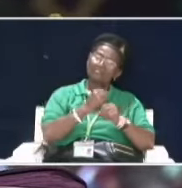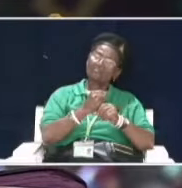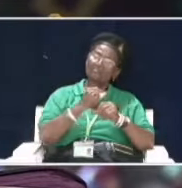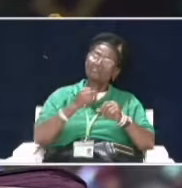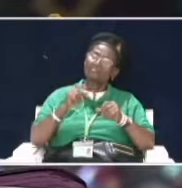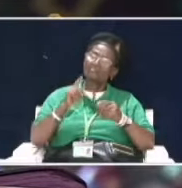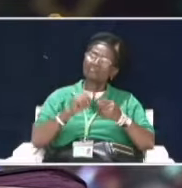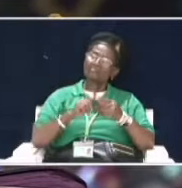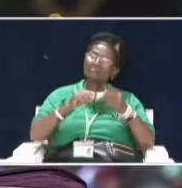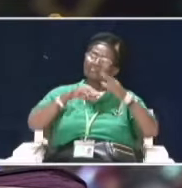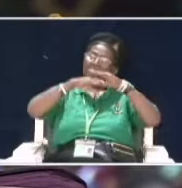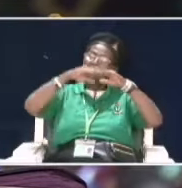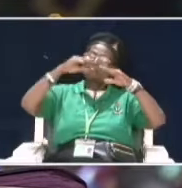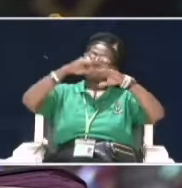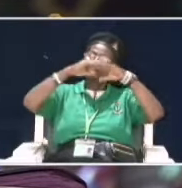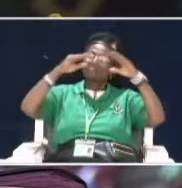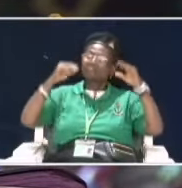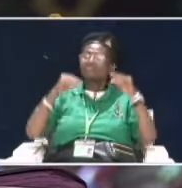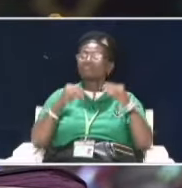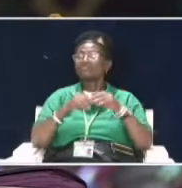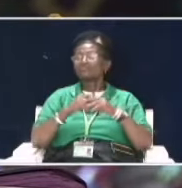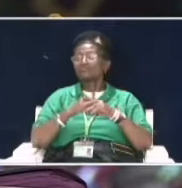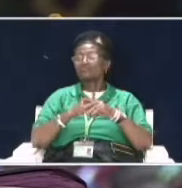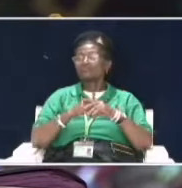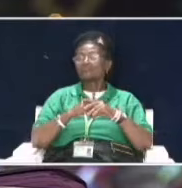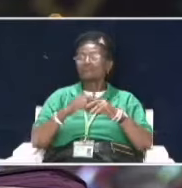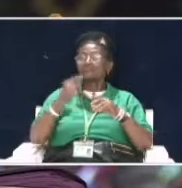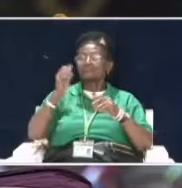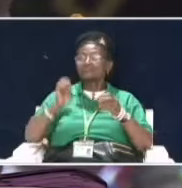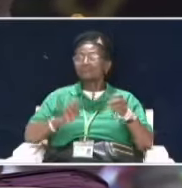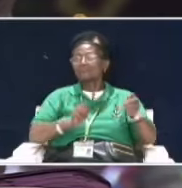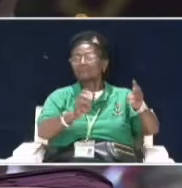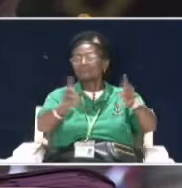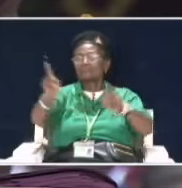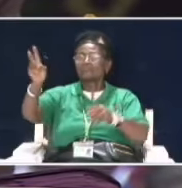to build the expressway.